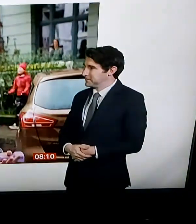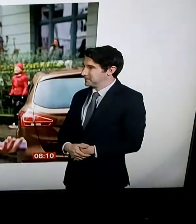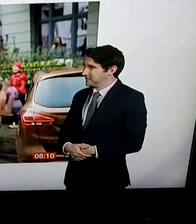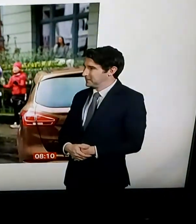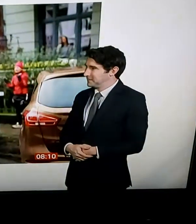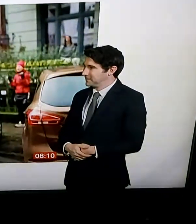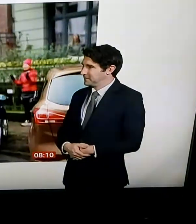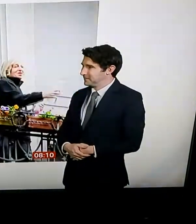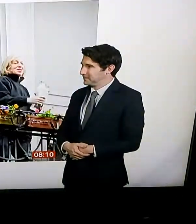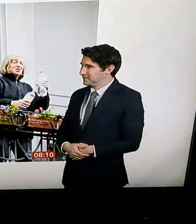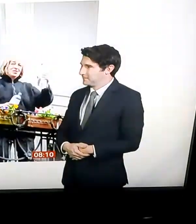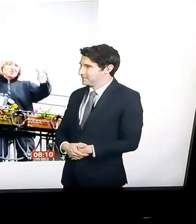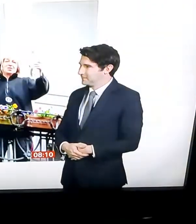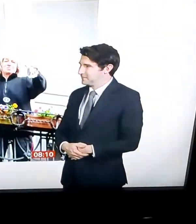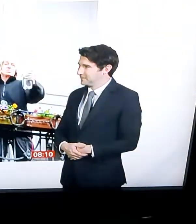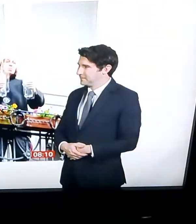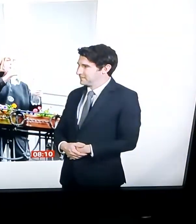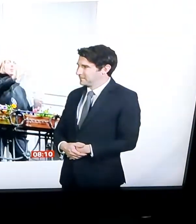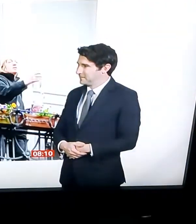Ready.